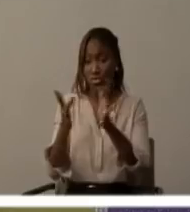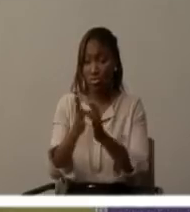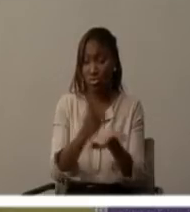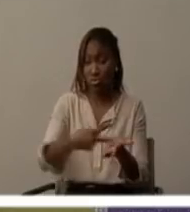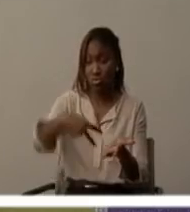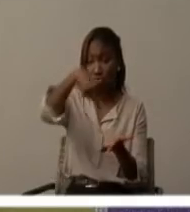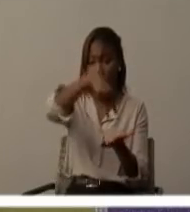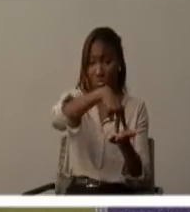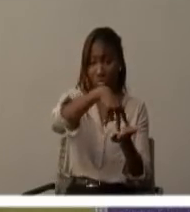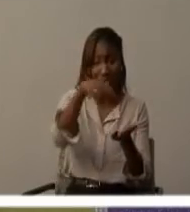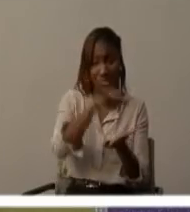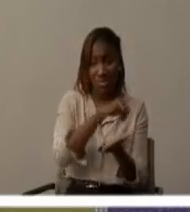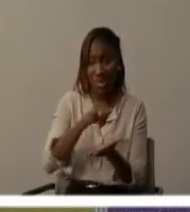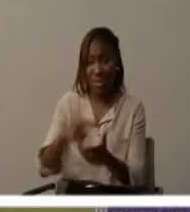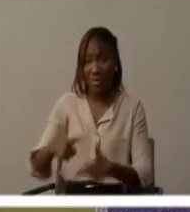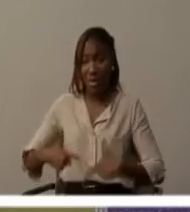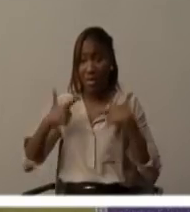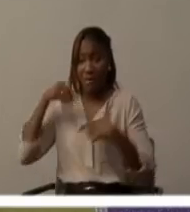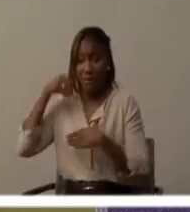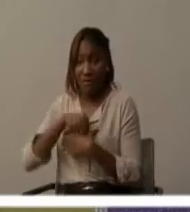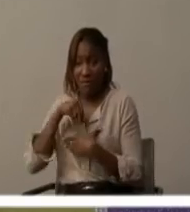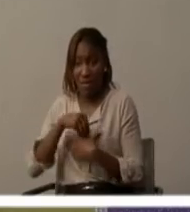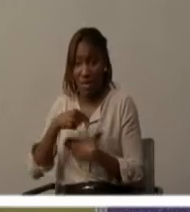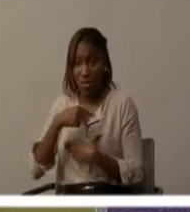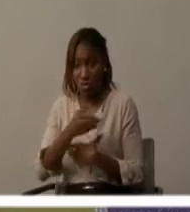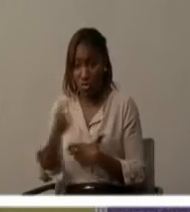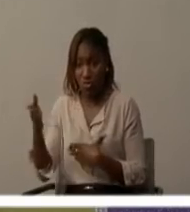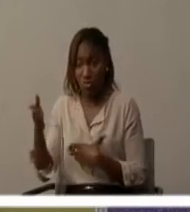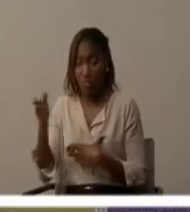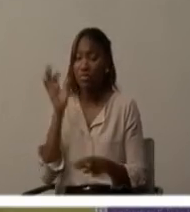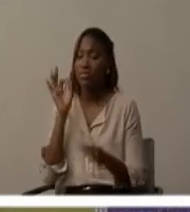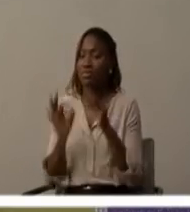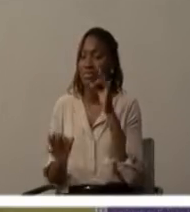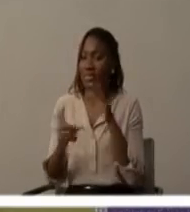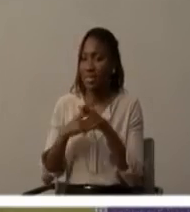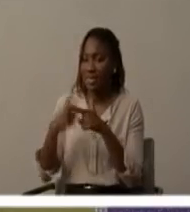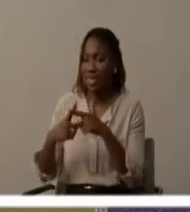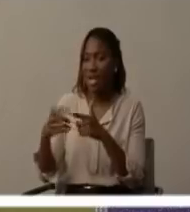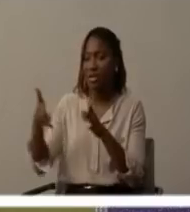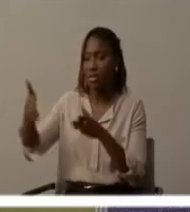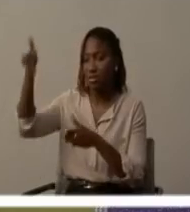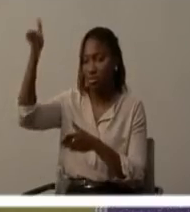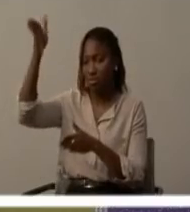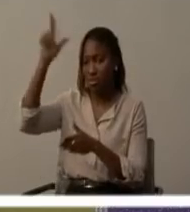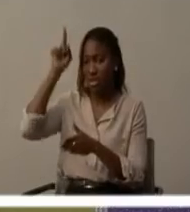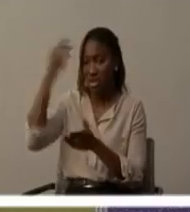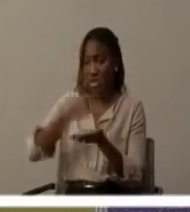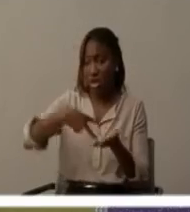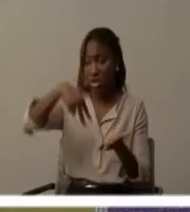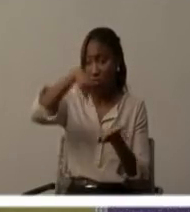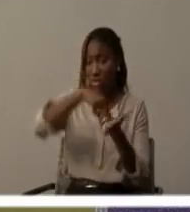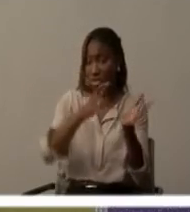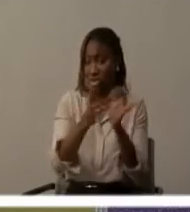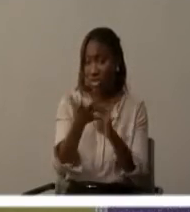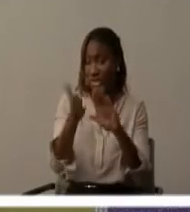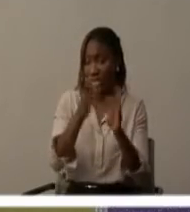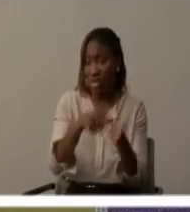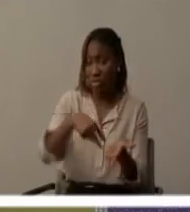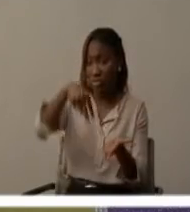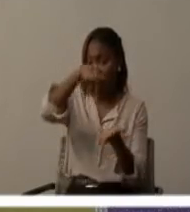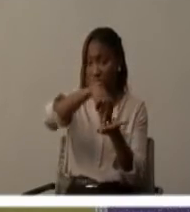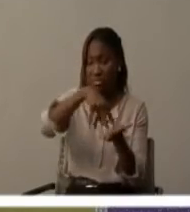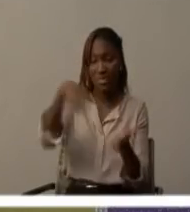is living in you, then he who raised Jesus from the dead will give life to